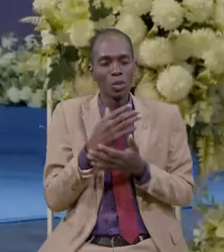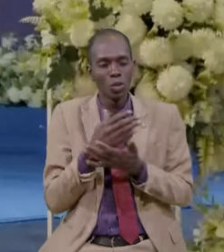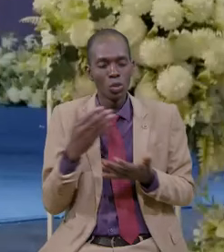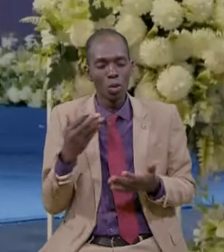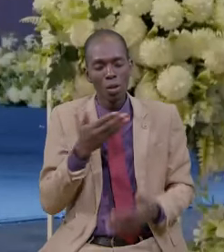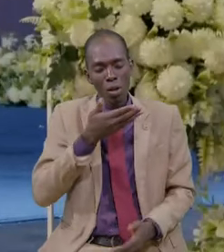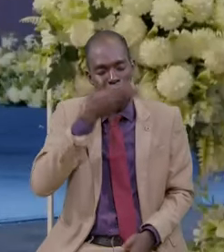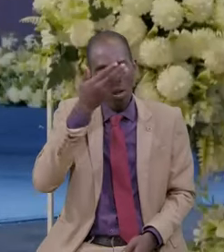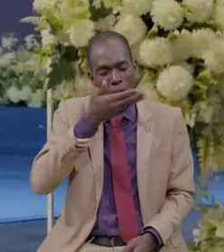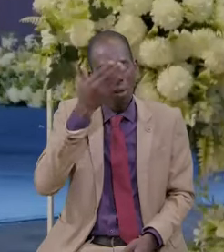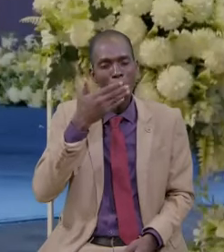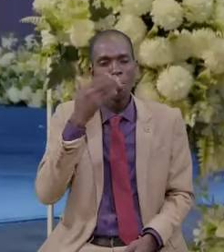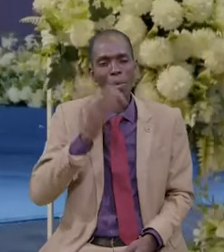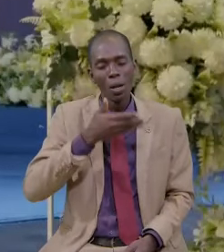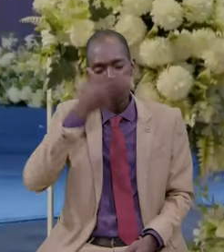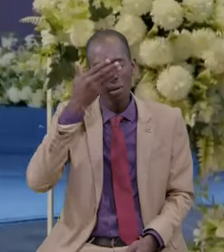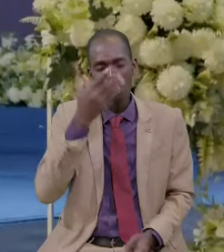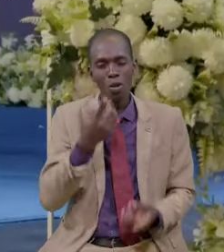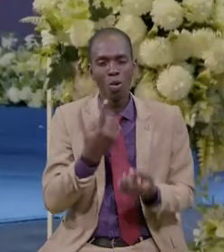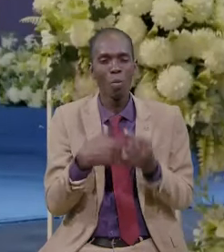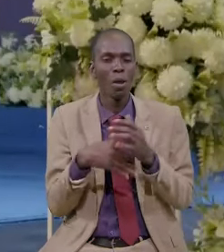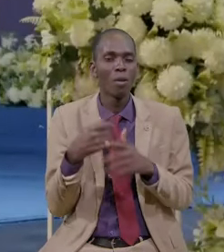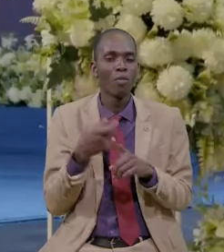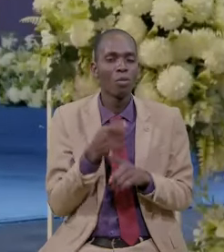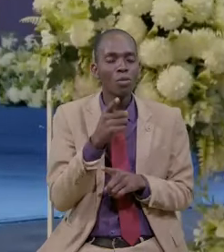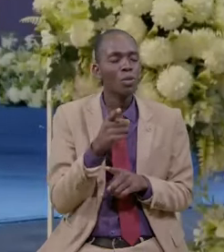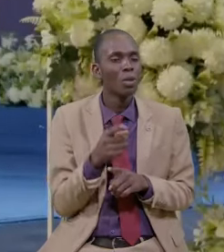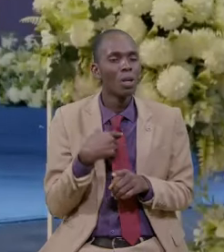out of your mouth. It looks strange. What is that? Oh, Pastor,